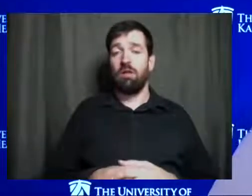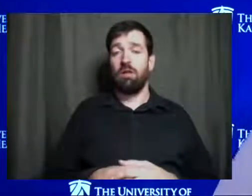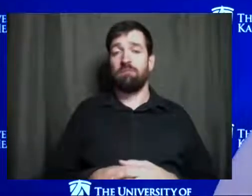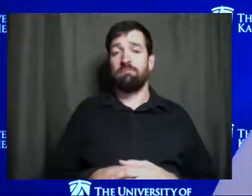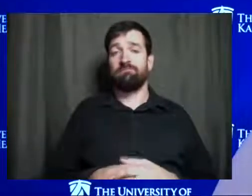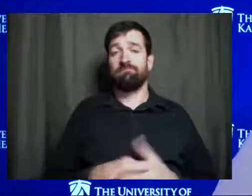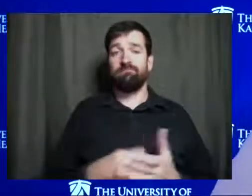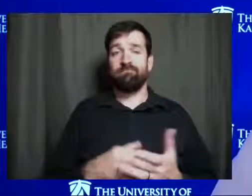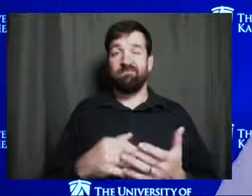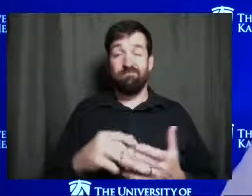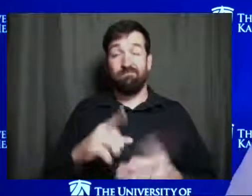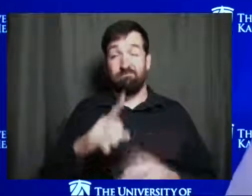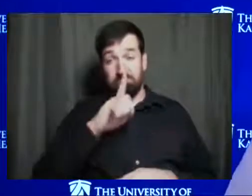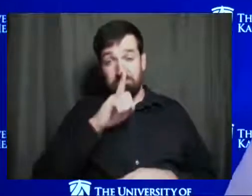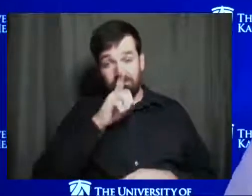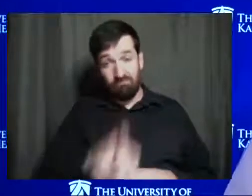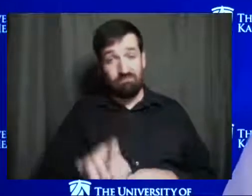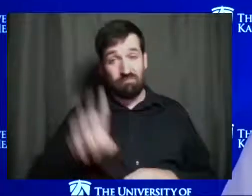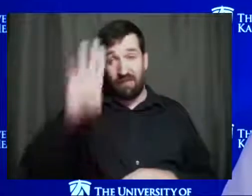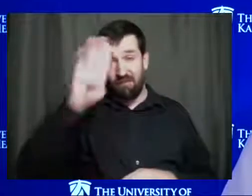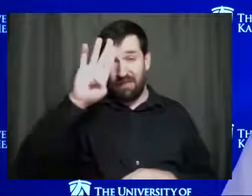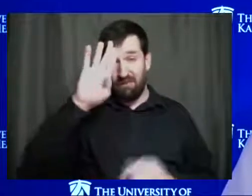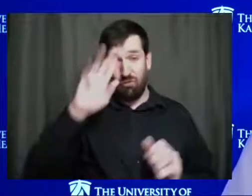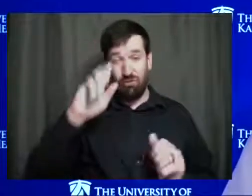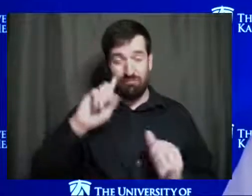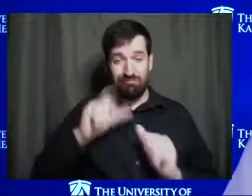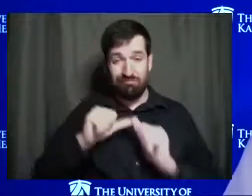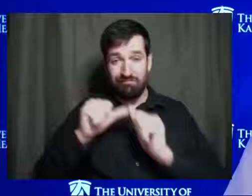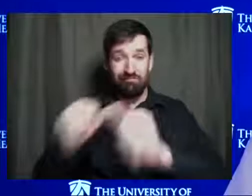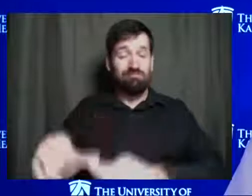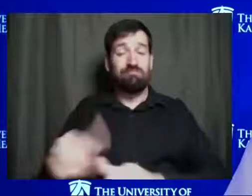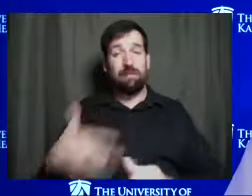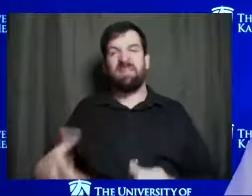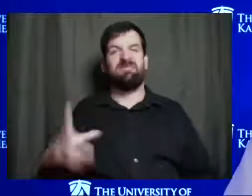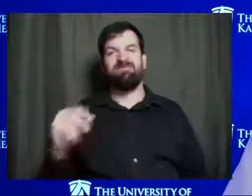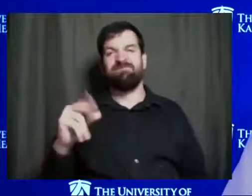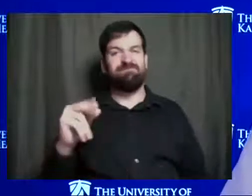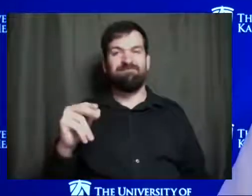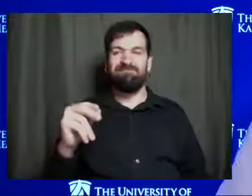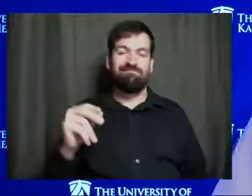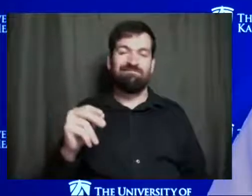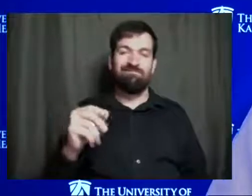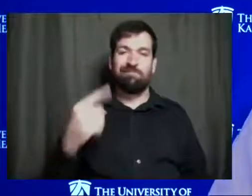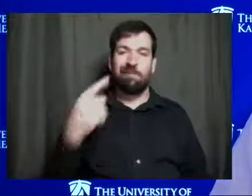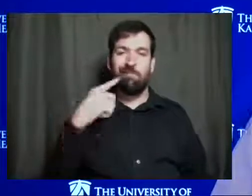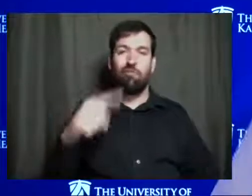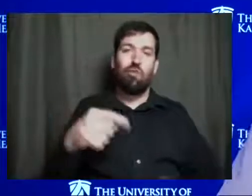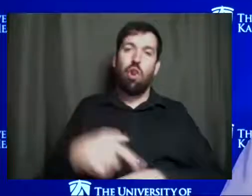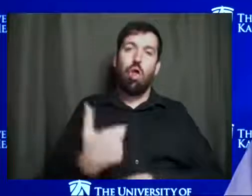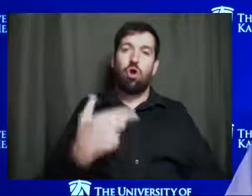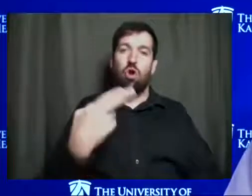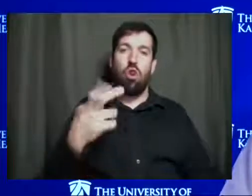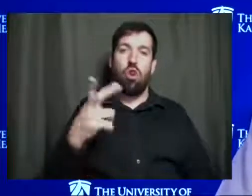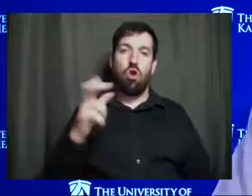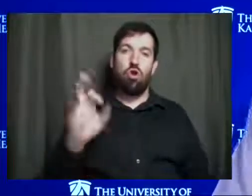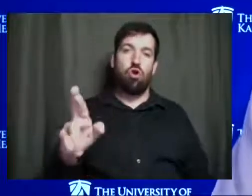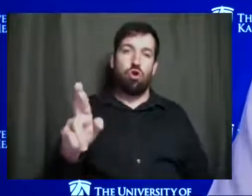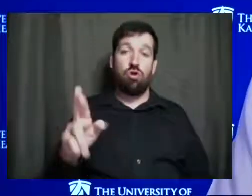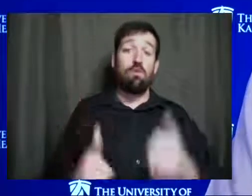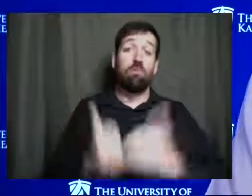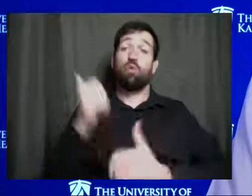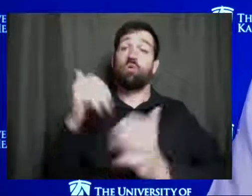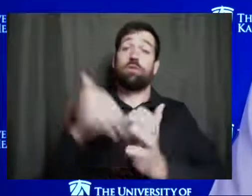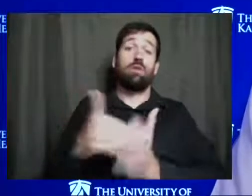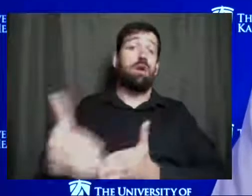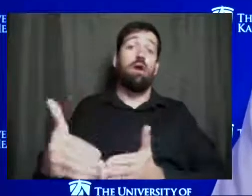true fever is an actual symptom or a sign of continued long haul symptom. The most common symptoms that